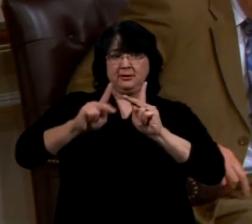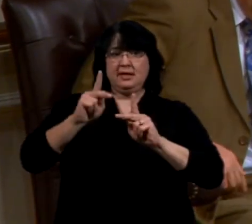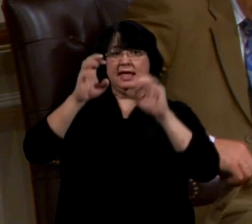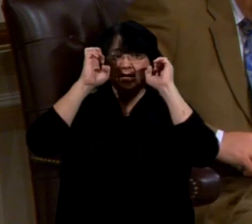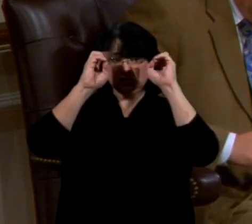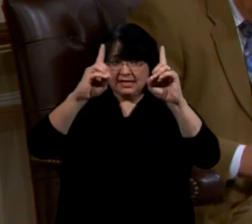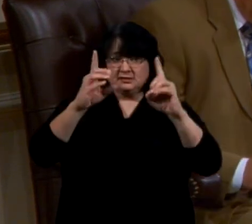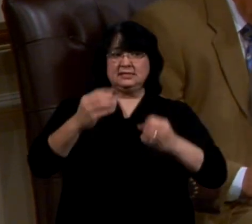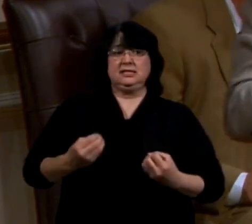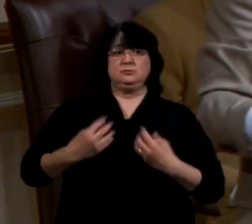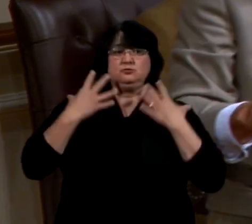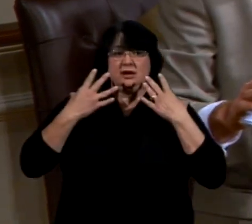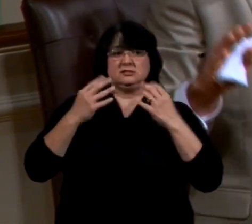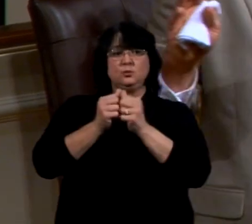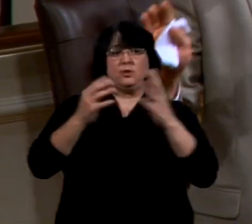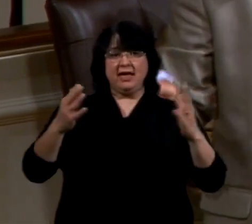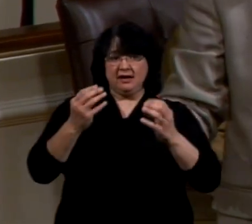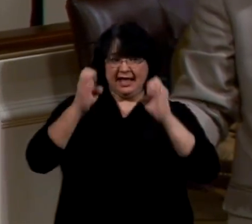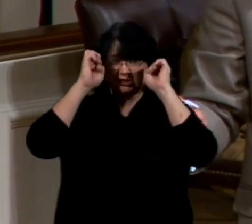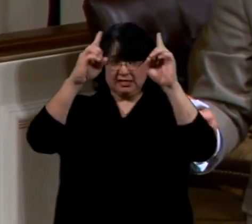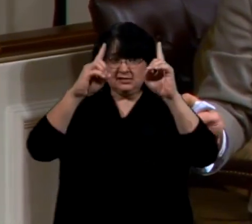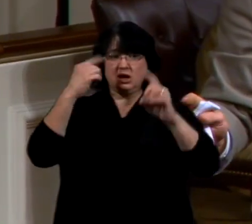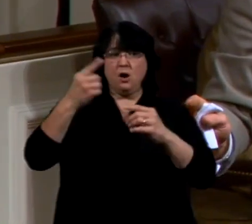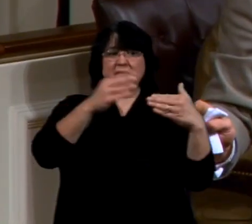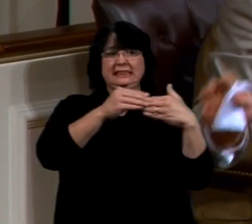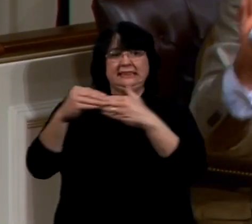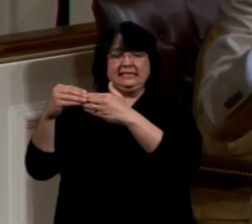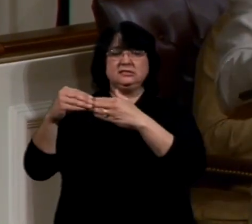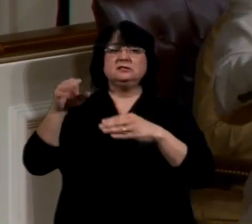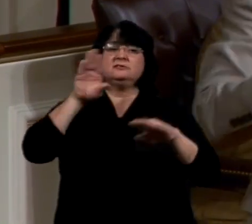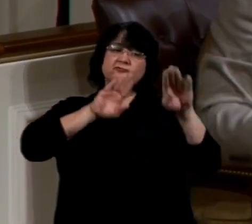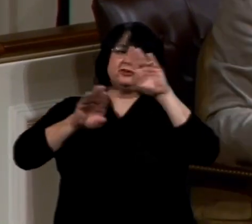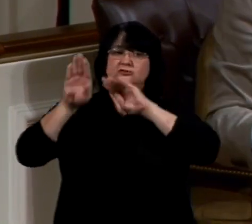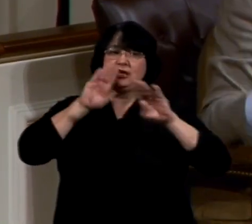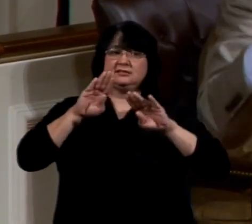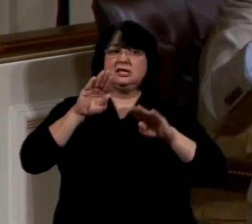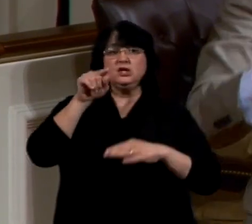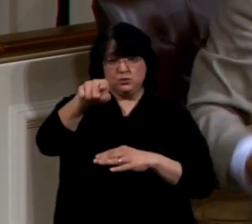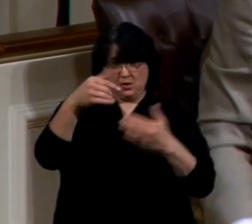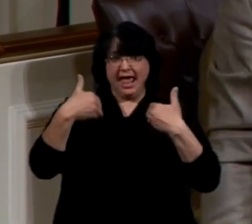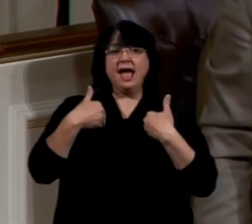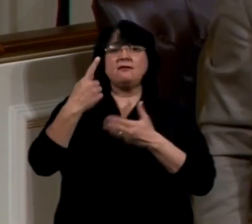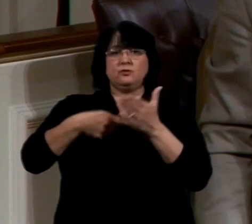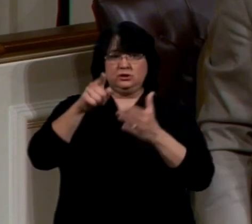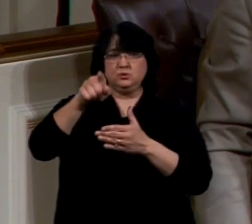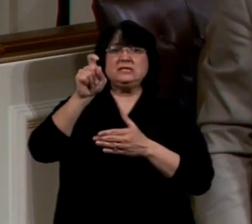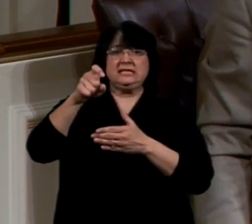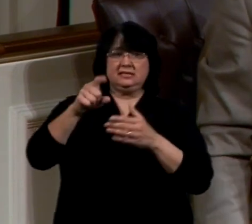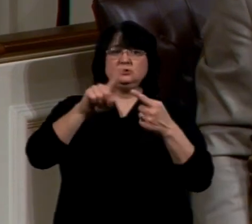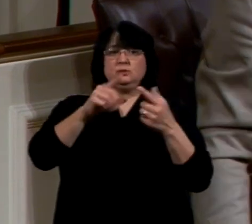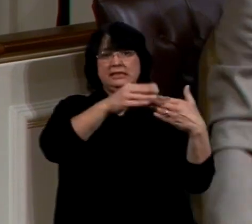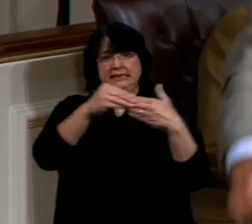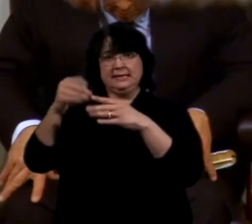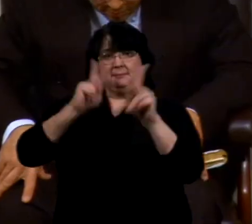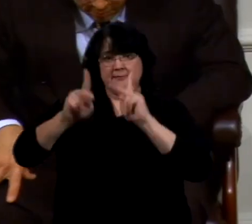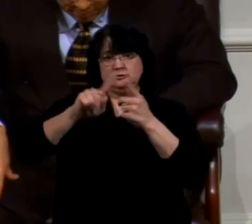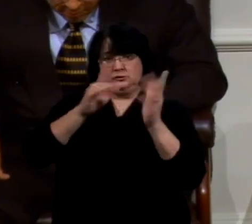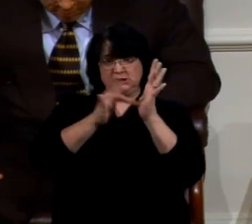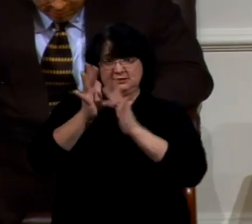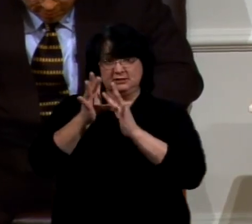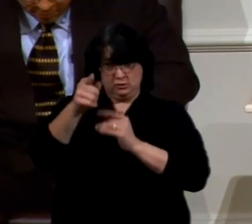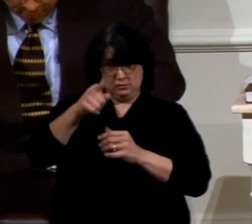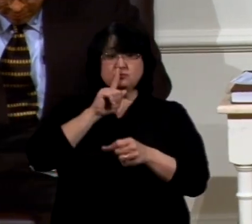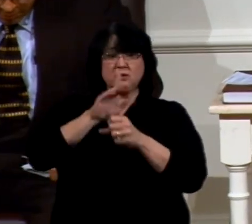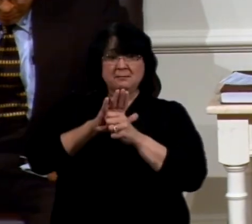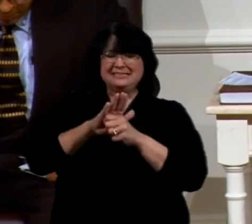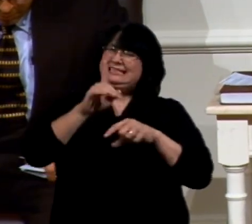our inspiration without education always leads to frustration. You have what you need to win someone to Jesus. Preacher, I'm making a commitment